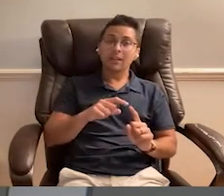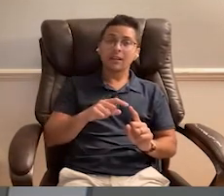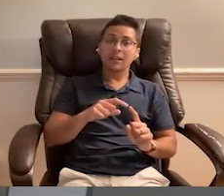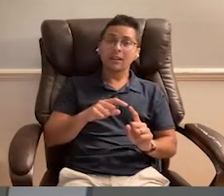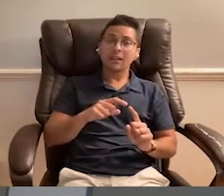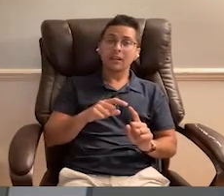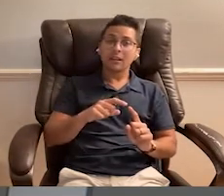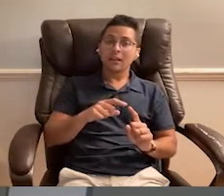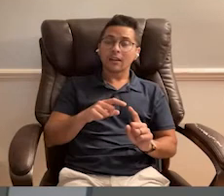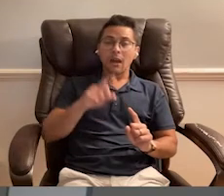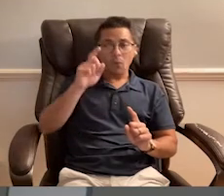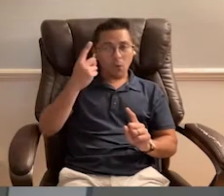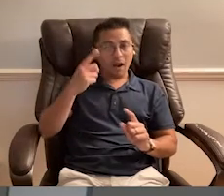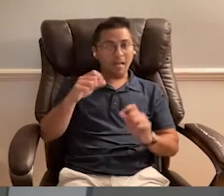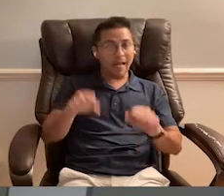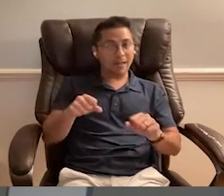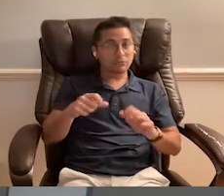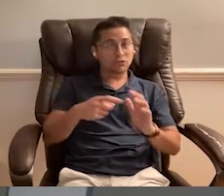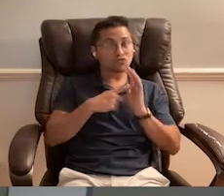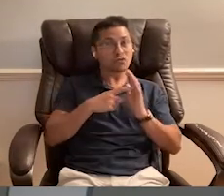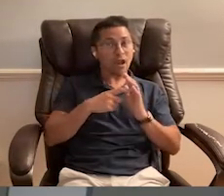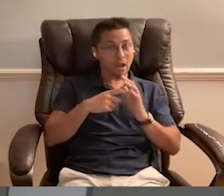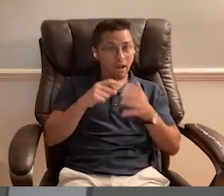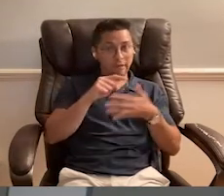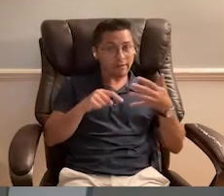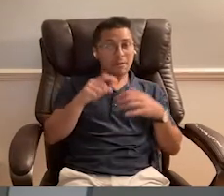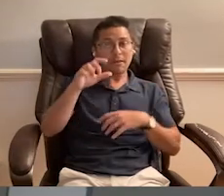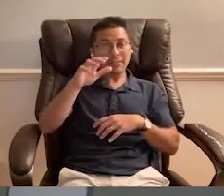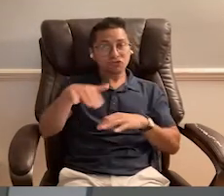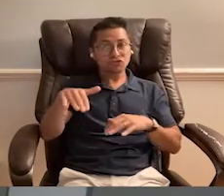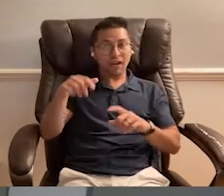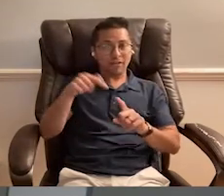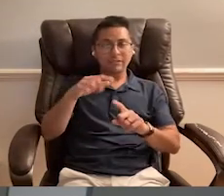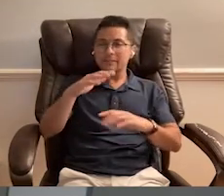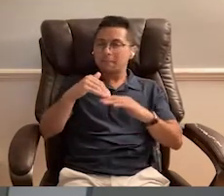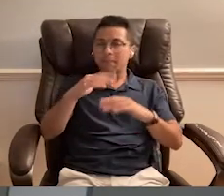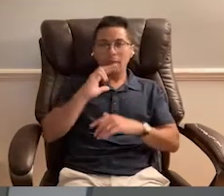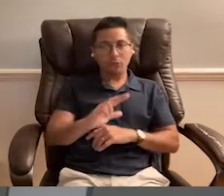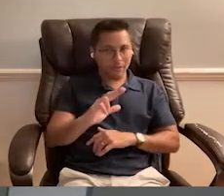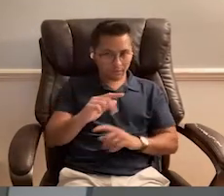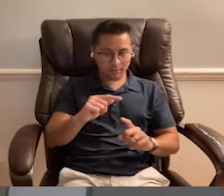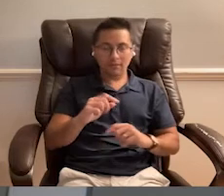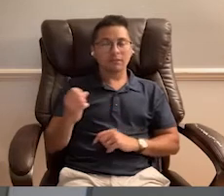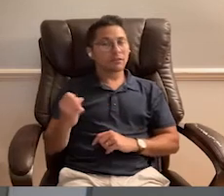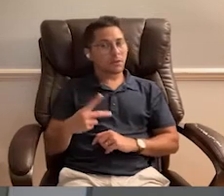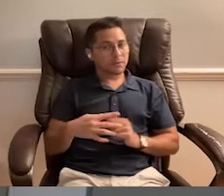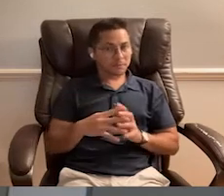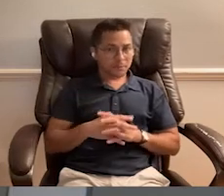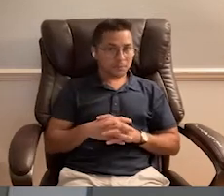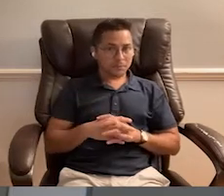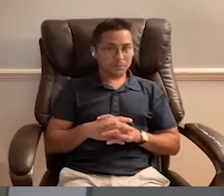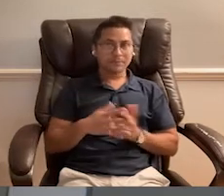For the Agency for Persons with Disabilities, it is one of the eligibility criteria required in statute is that the child is at